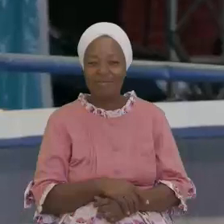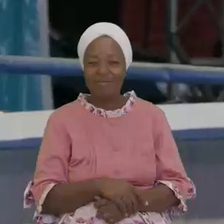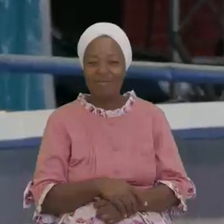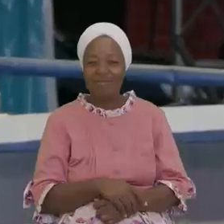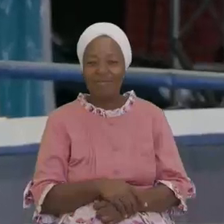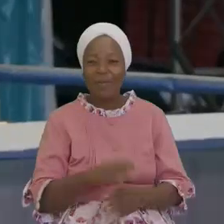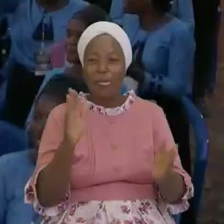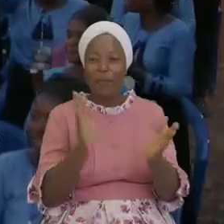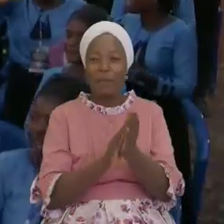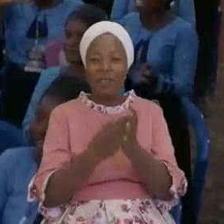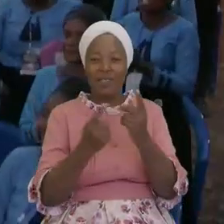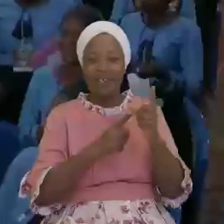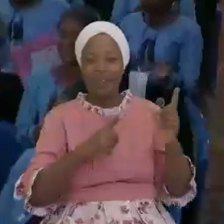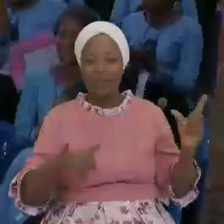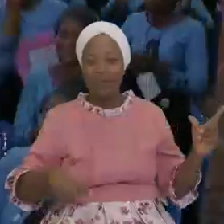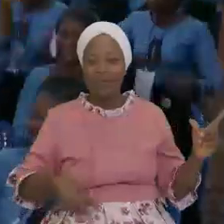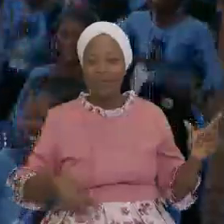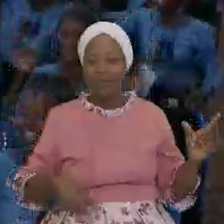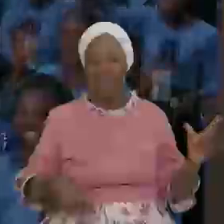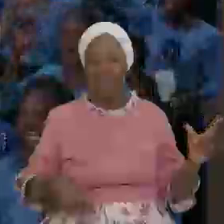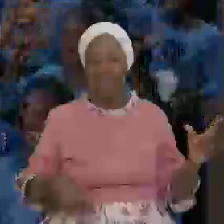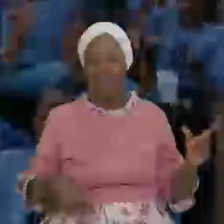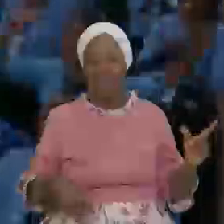Praise the Lord.